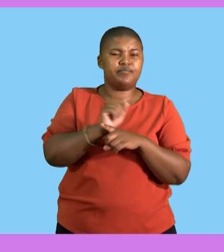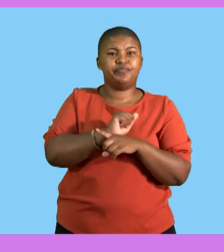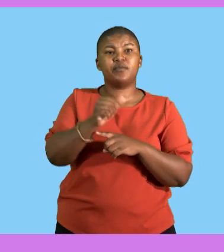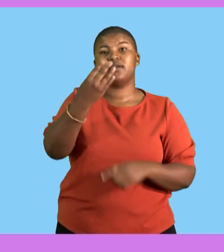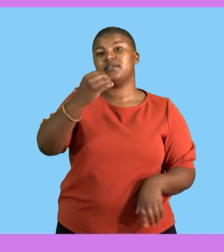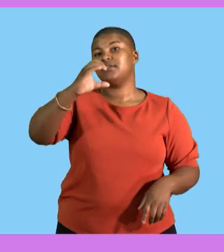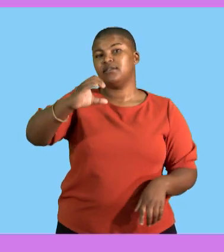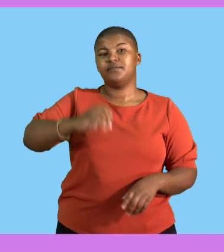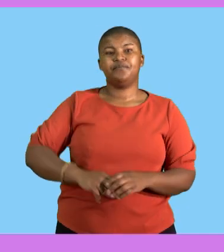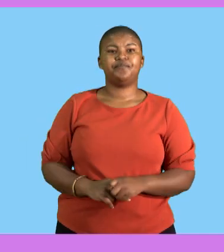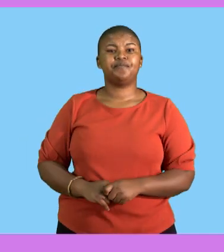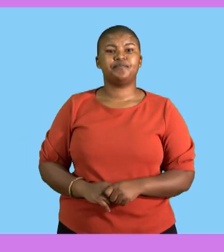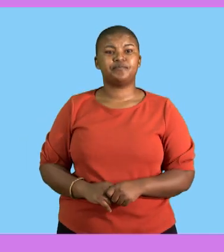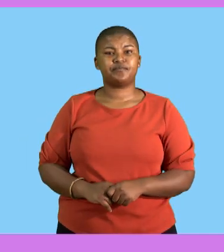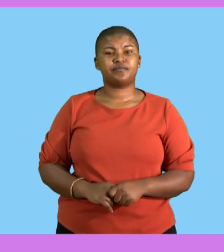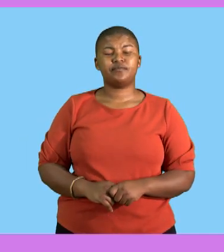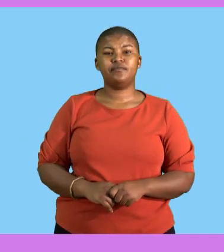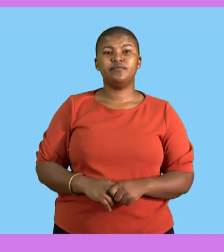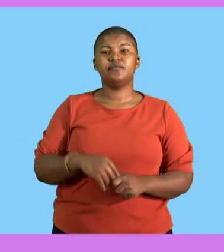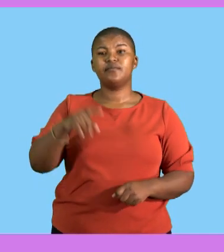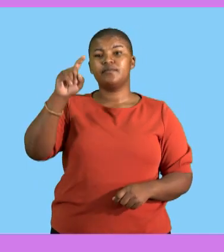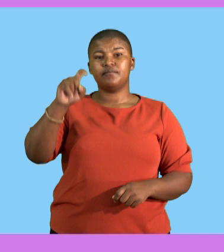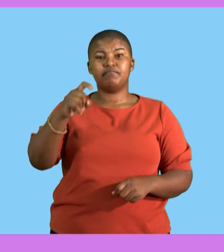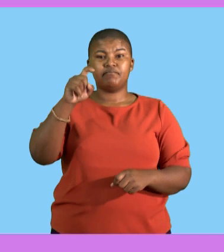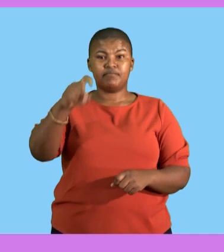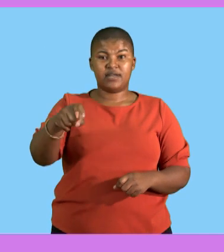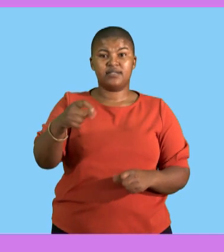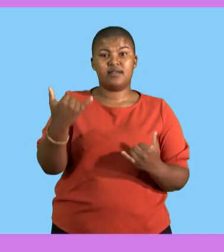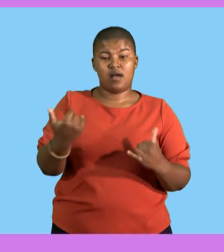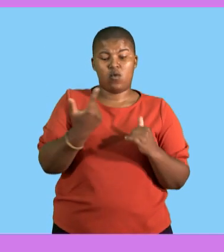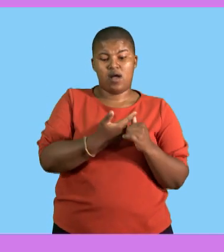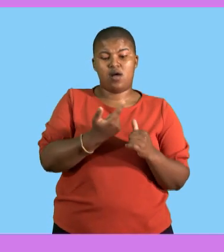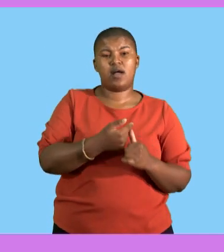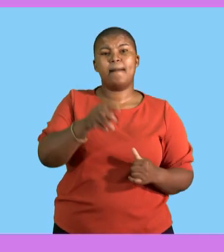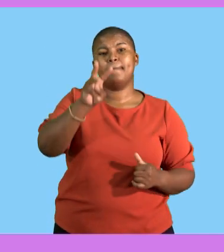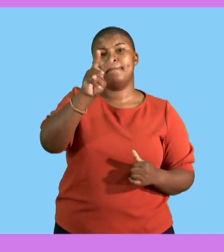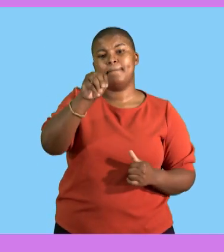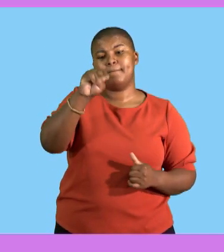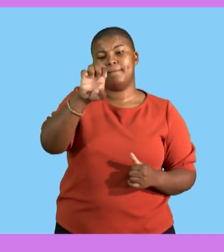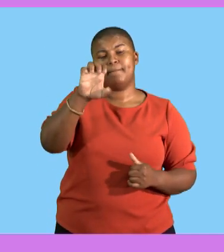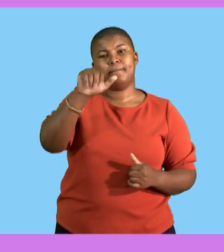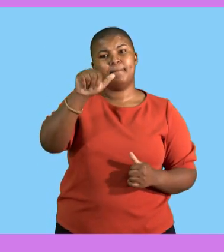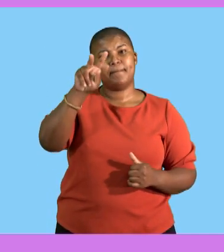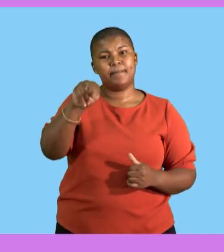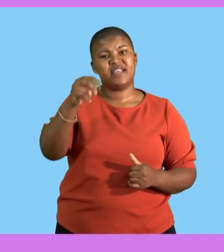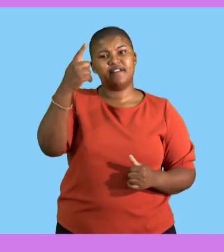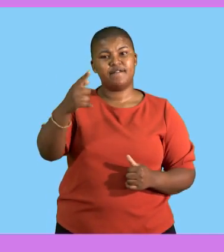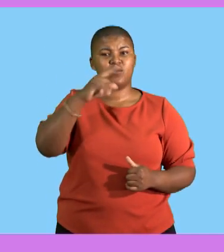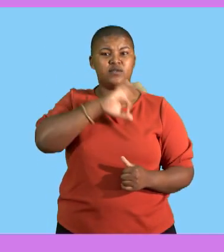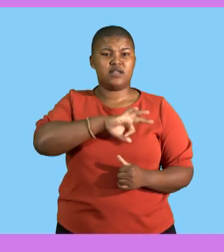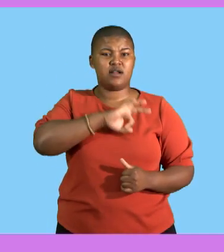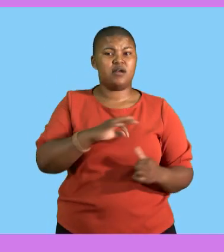Then number C, calculate the average, meaning you're calculating the mean of the salaries and